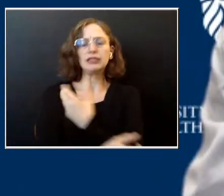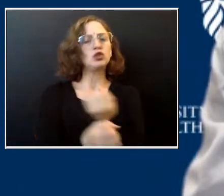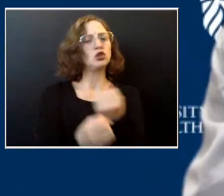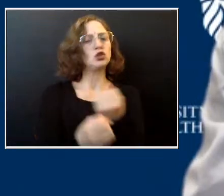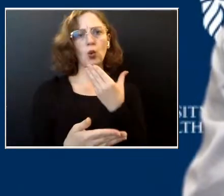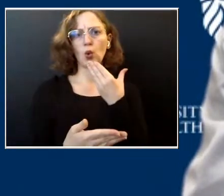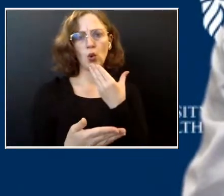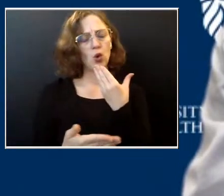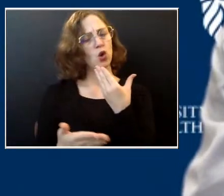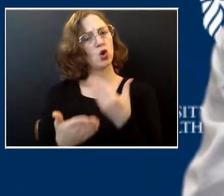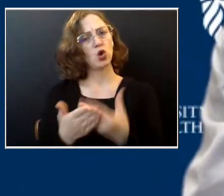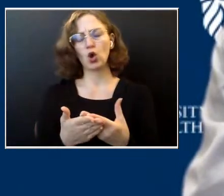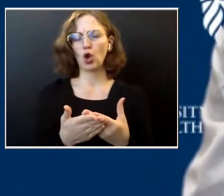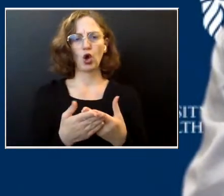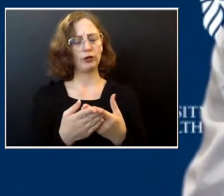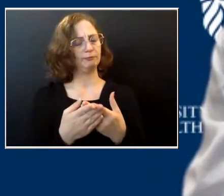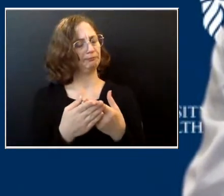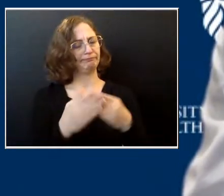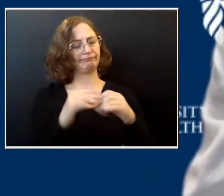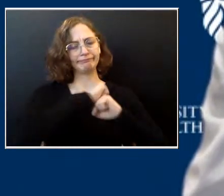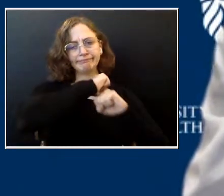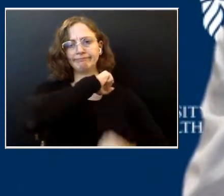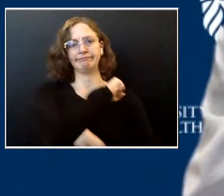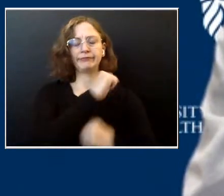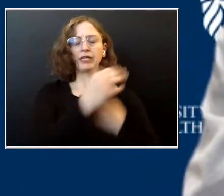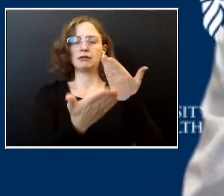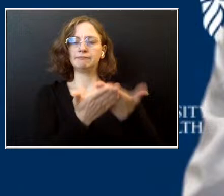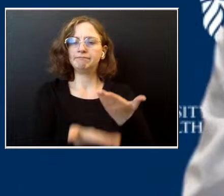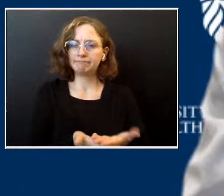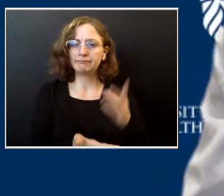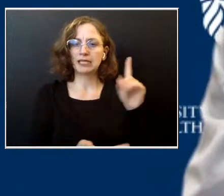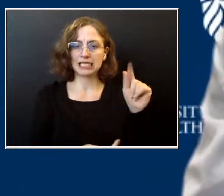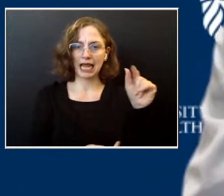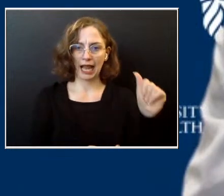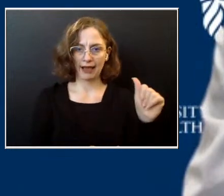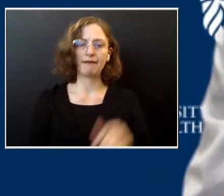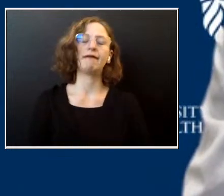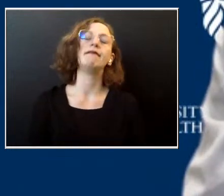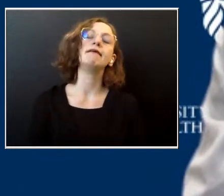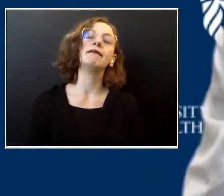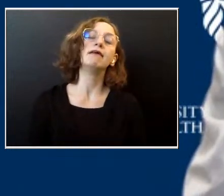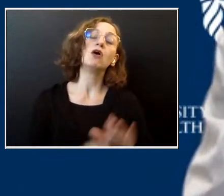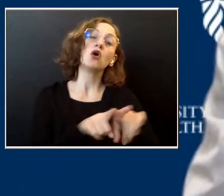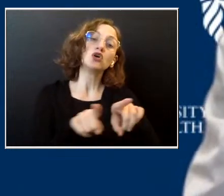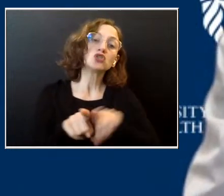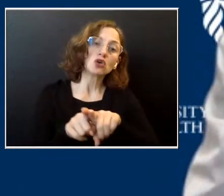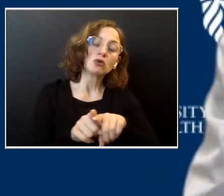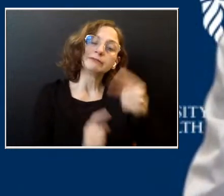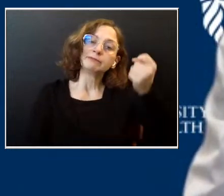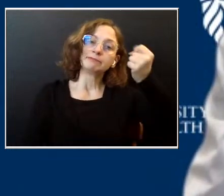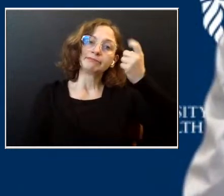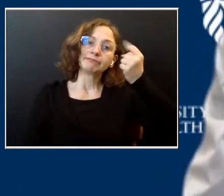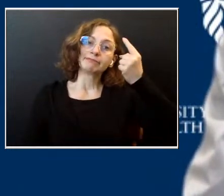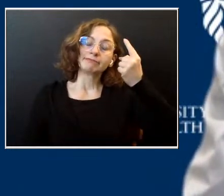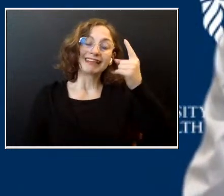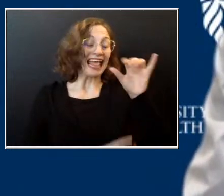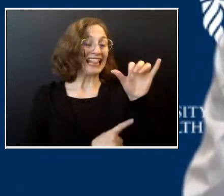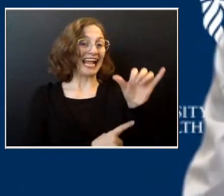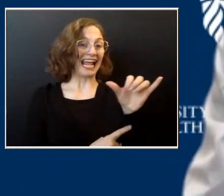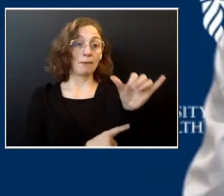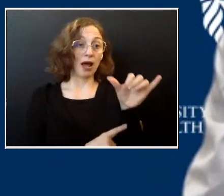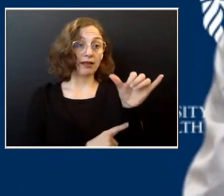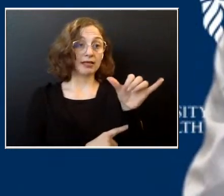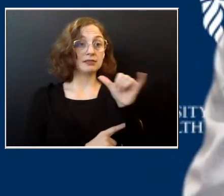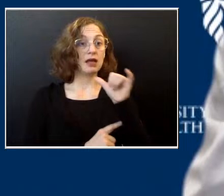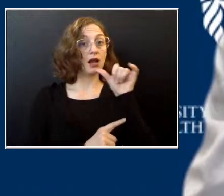of data to support these findings. And I think we also have to understand that it's not just about the antibodies, but it is about